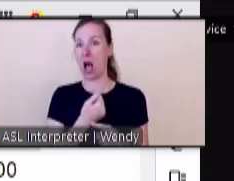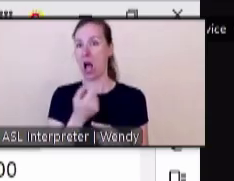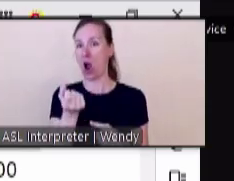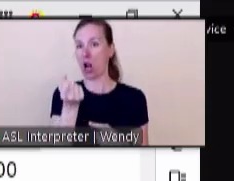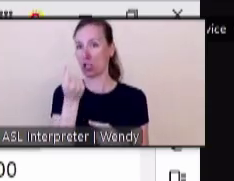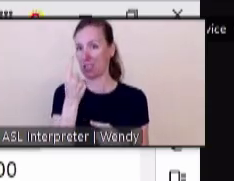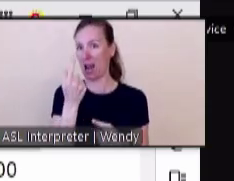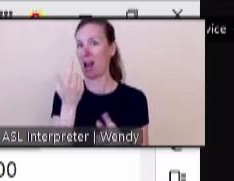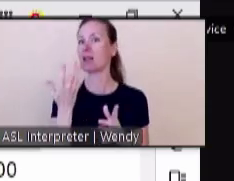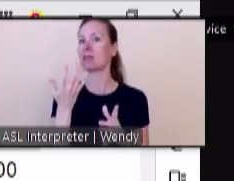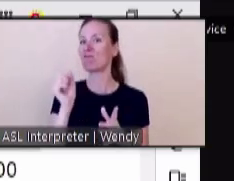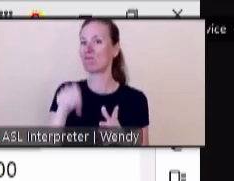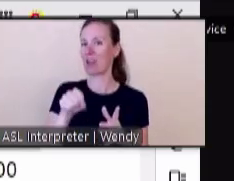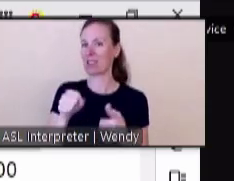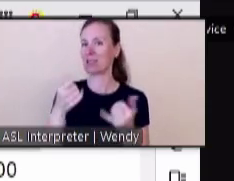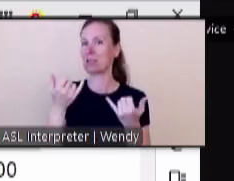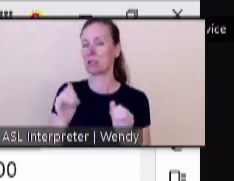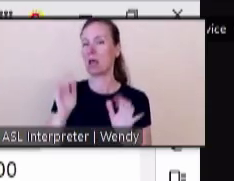funds. Okay.